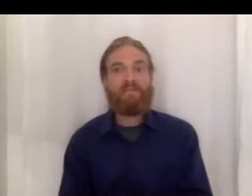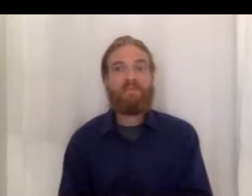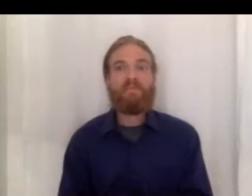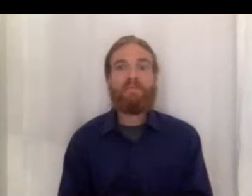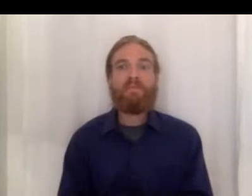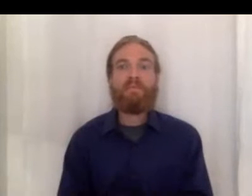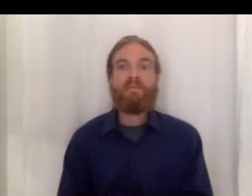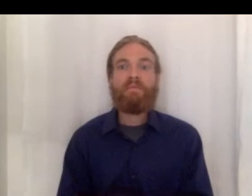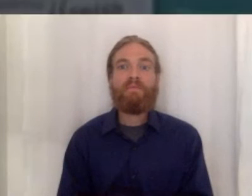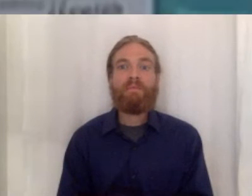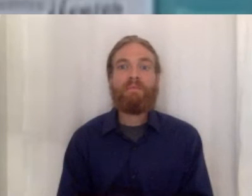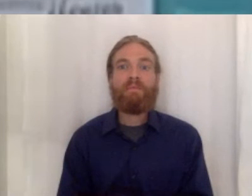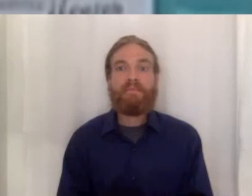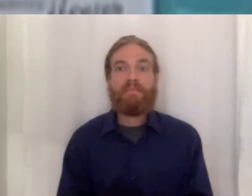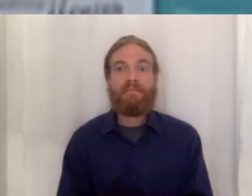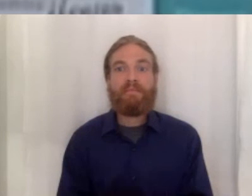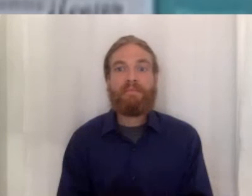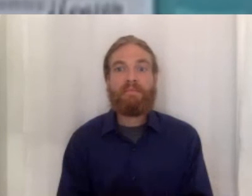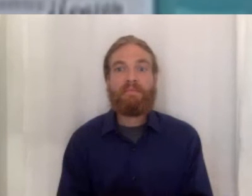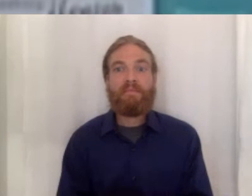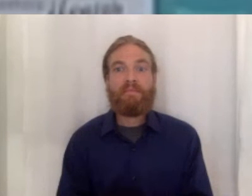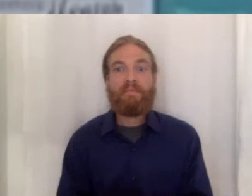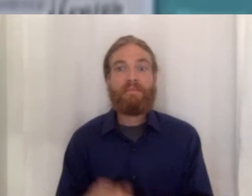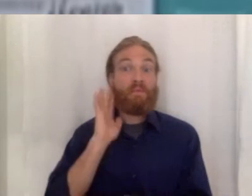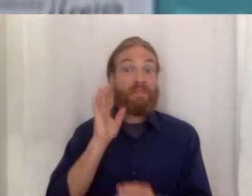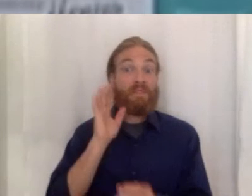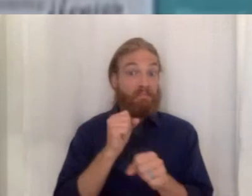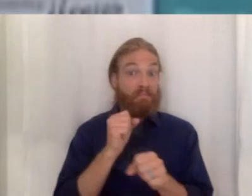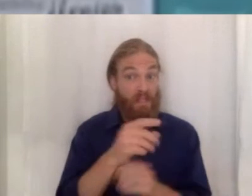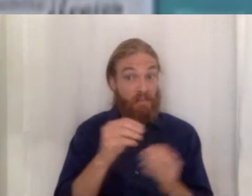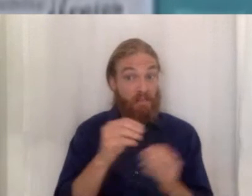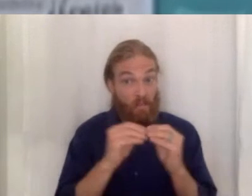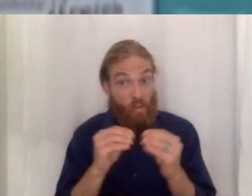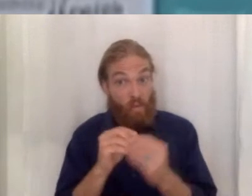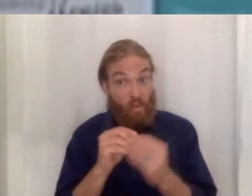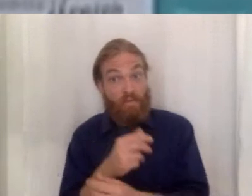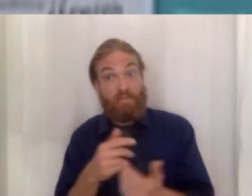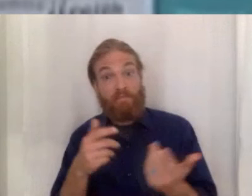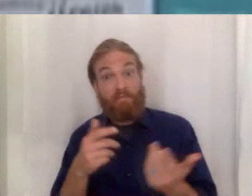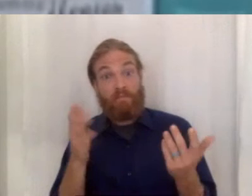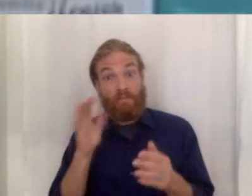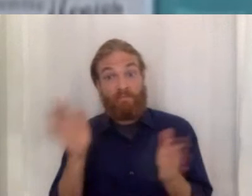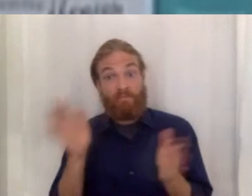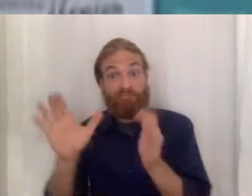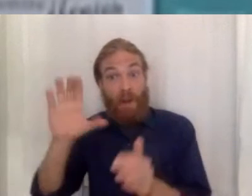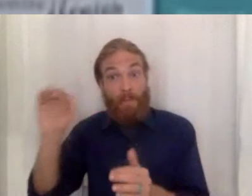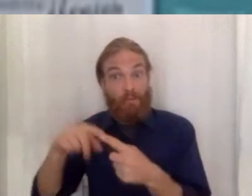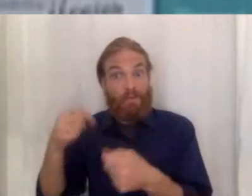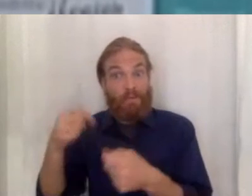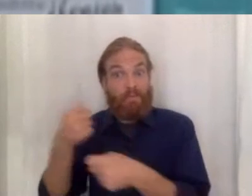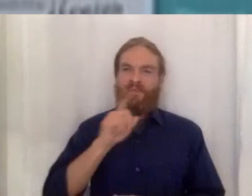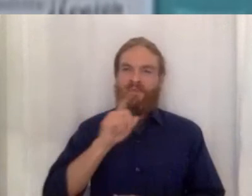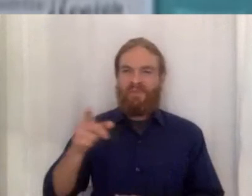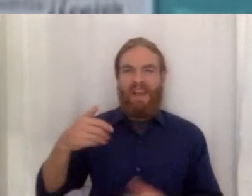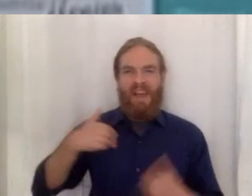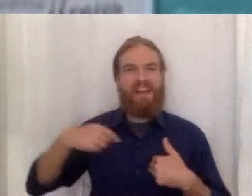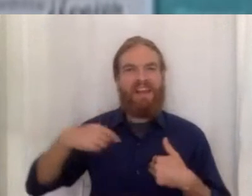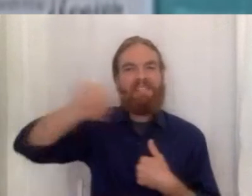that we have more? I'm sure there are conversations. I am not aware of what those entail, but